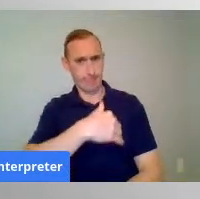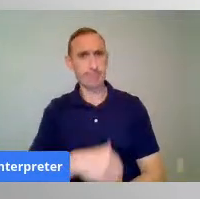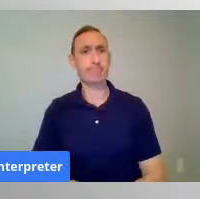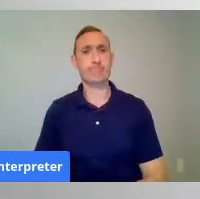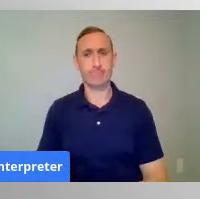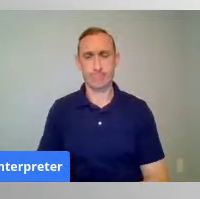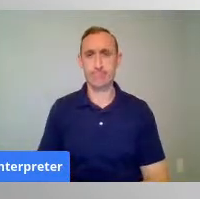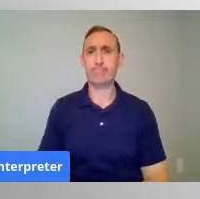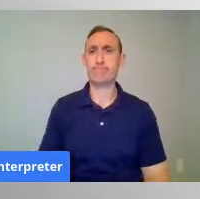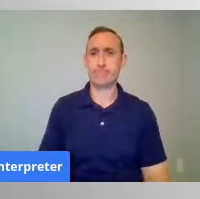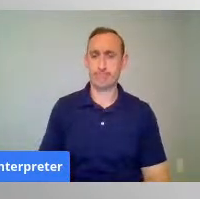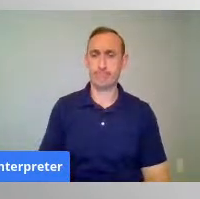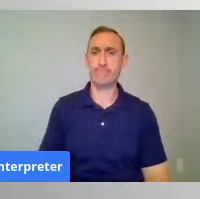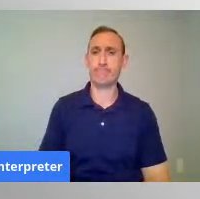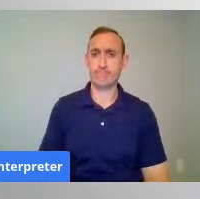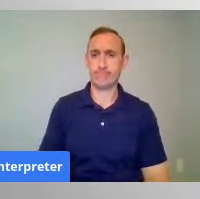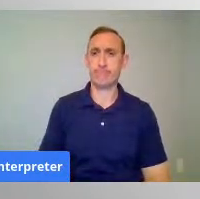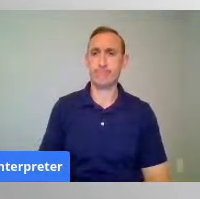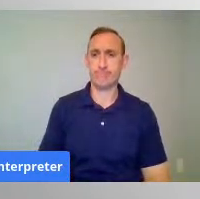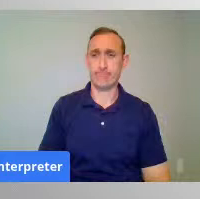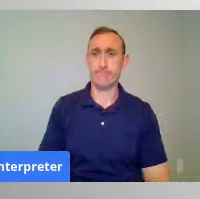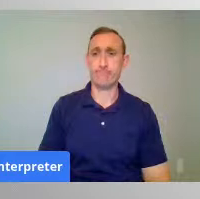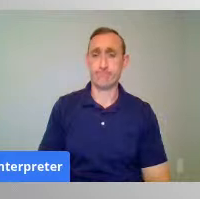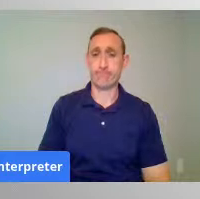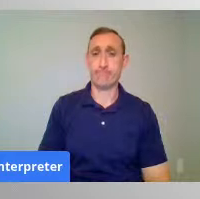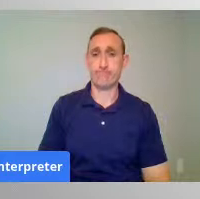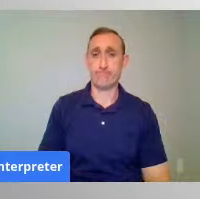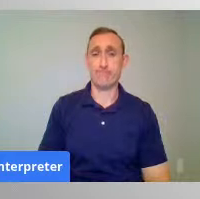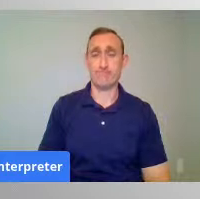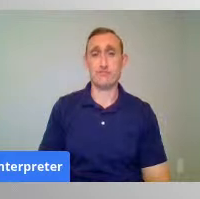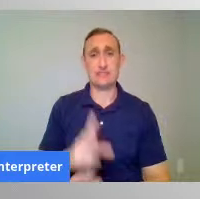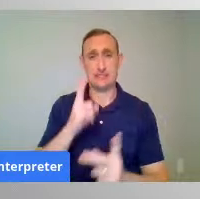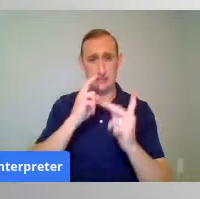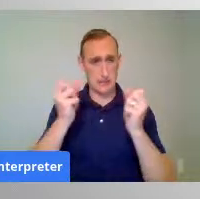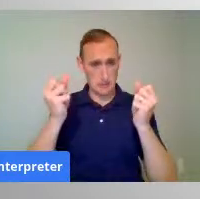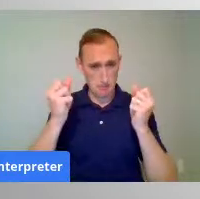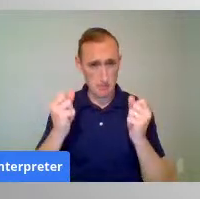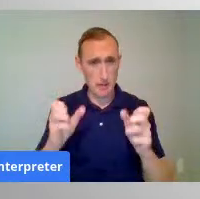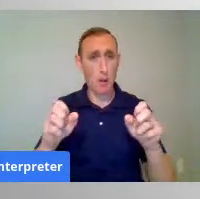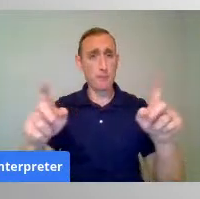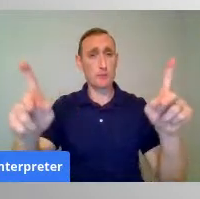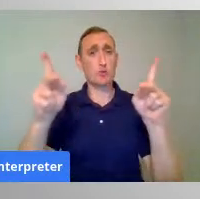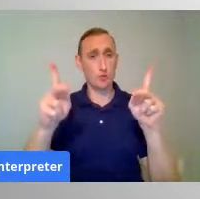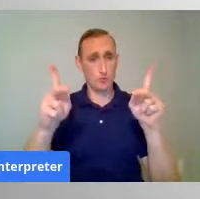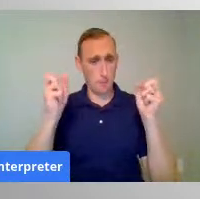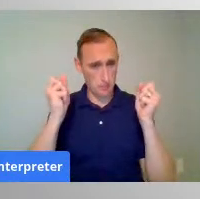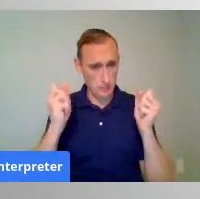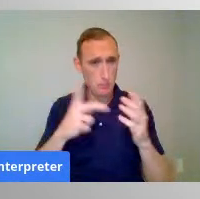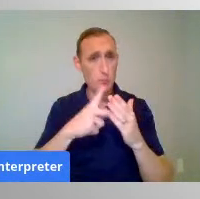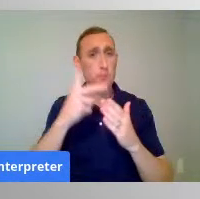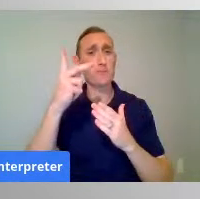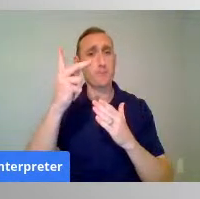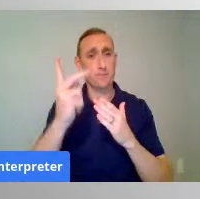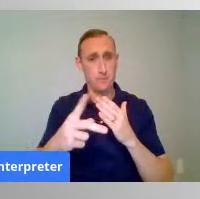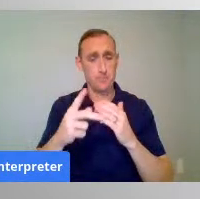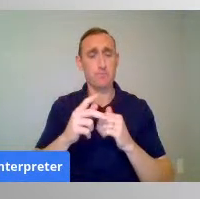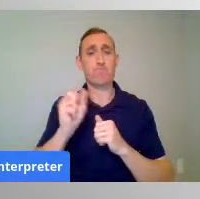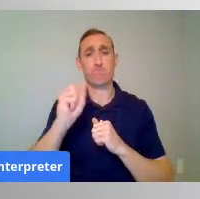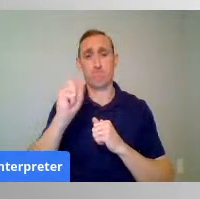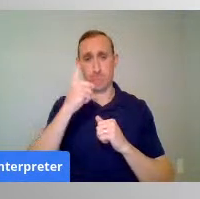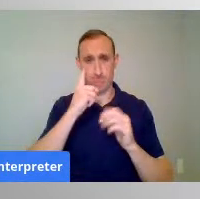agree that there are a lot of opportunities, but there's a disconnect, I think, in a lot